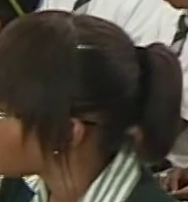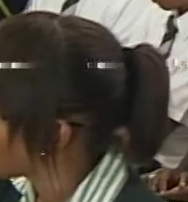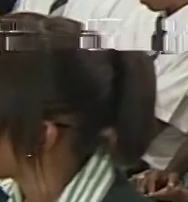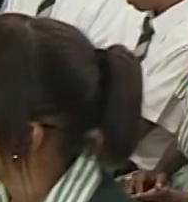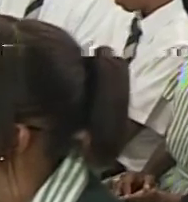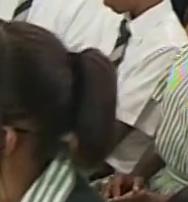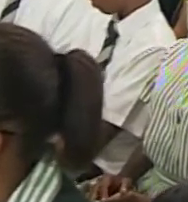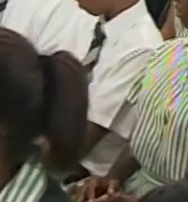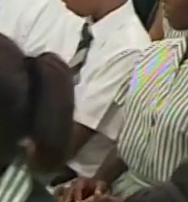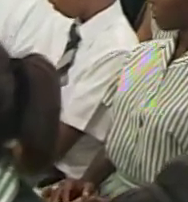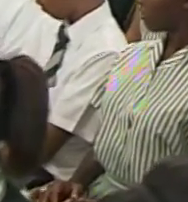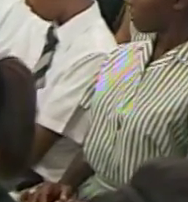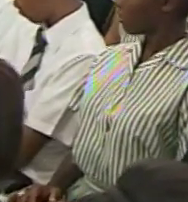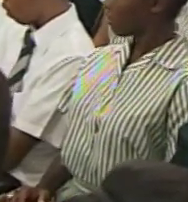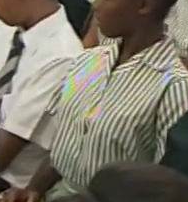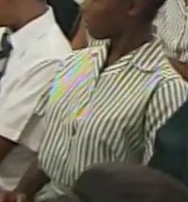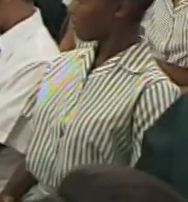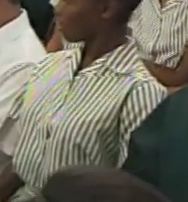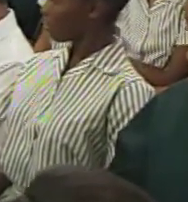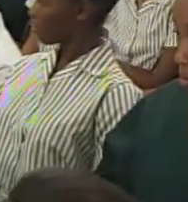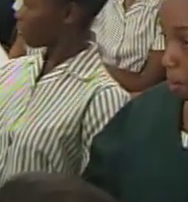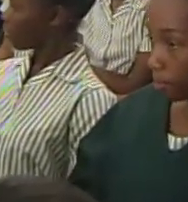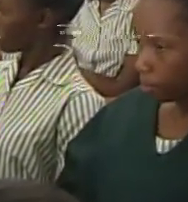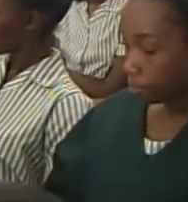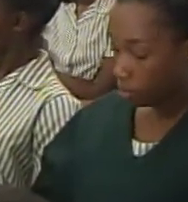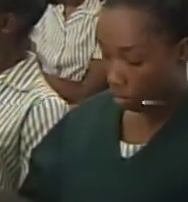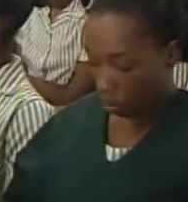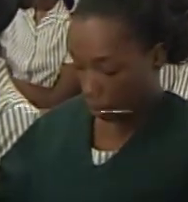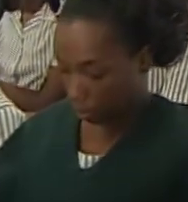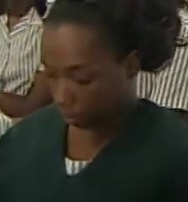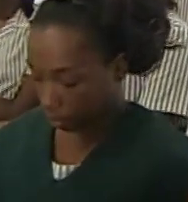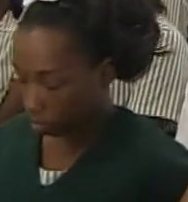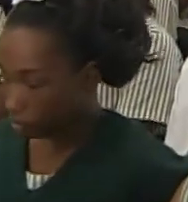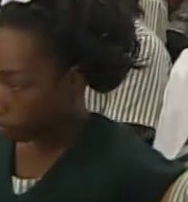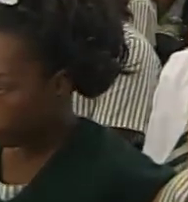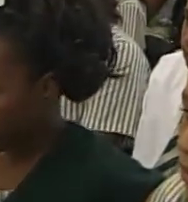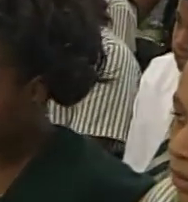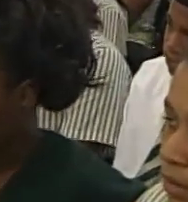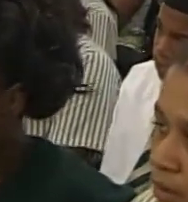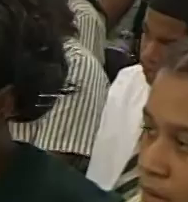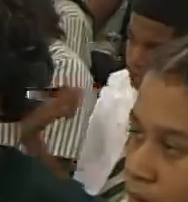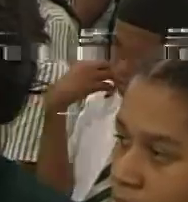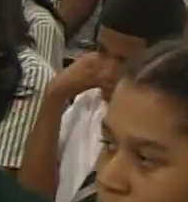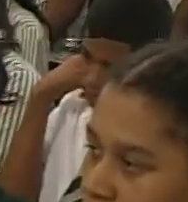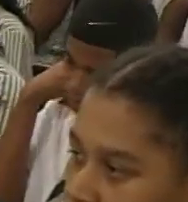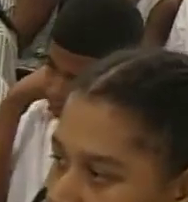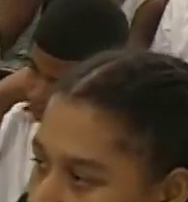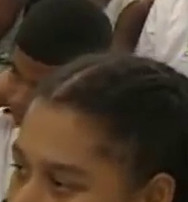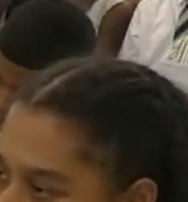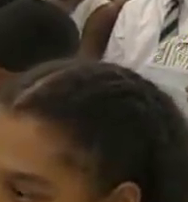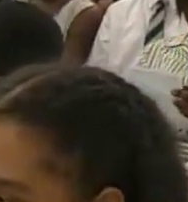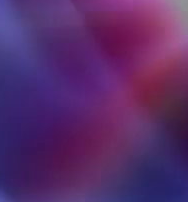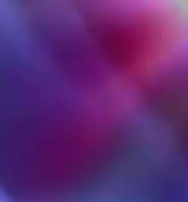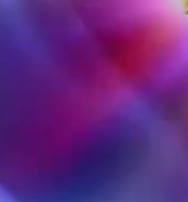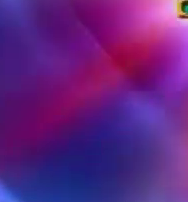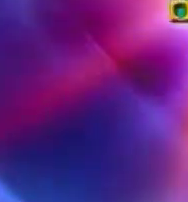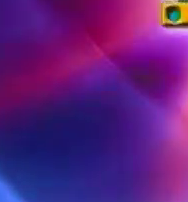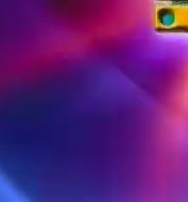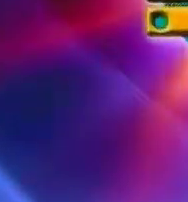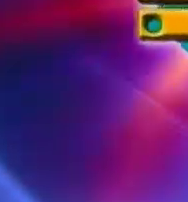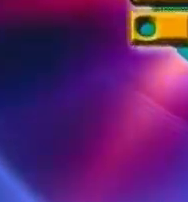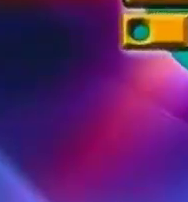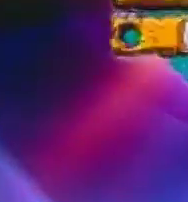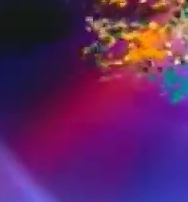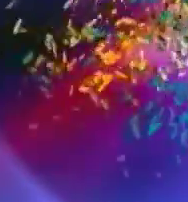entire school to see. It's Tuesday, November 15th. Stay tuned. The Bahamas Tonight starts right now.